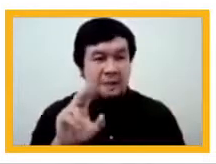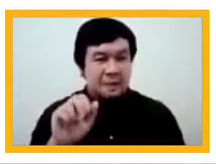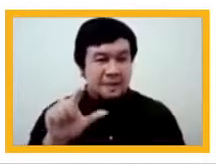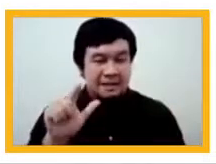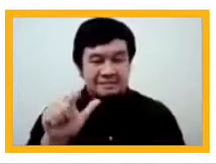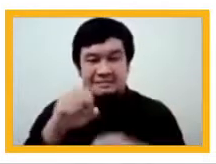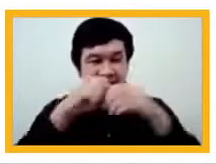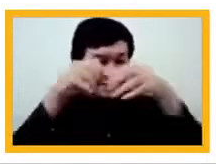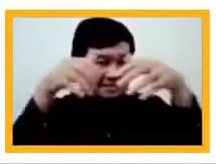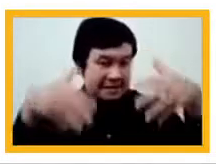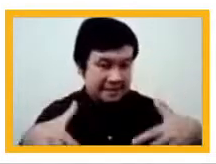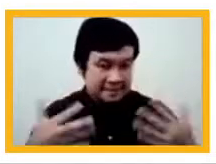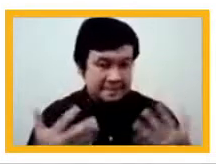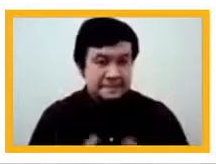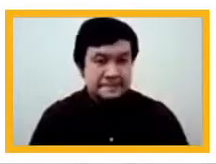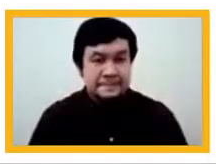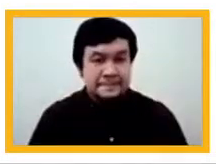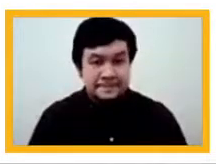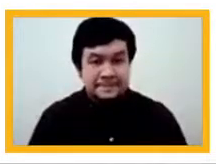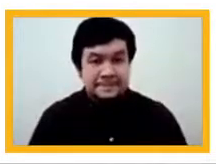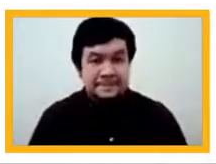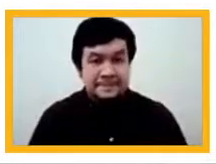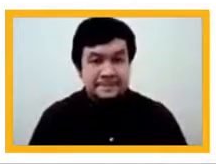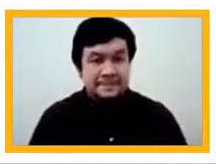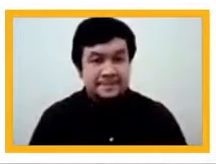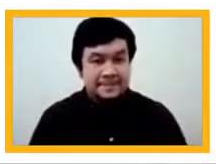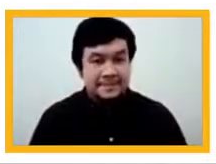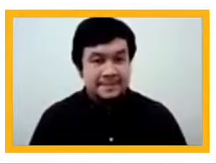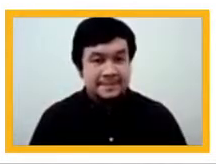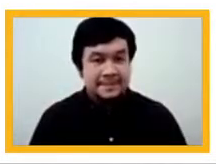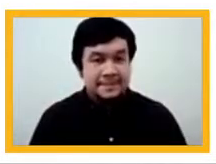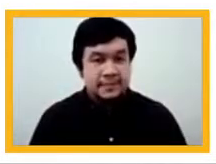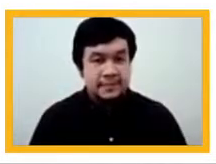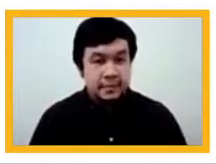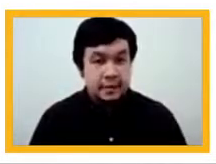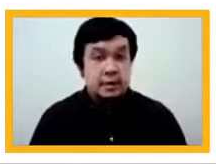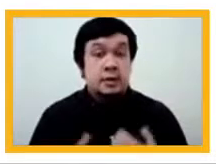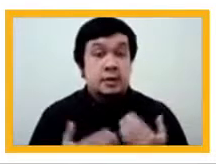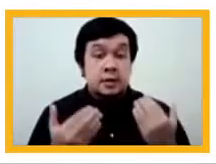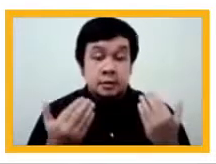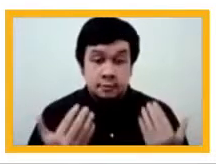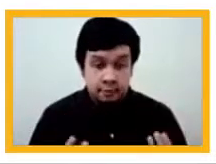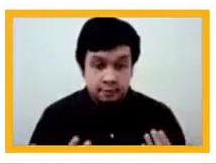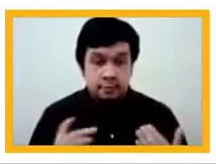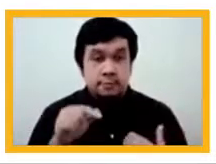So what can we do? In today's presentation, I'd like to